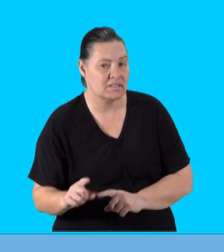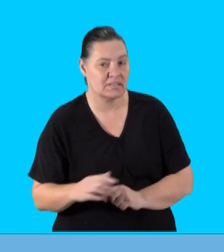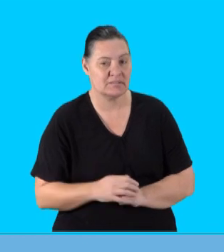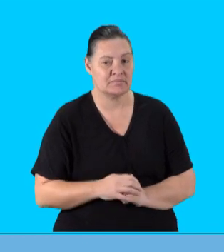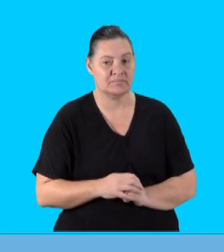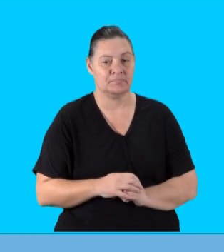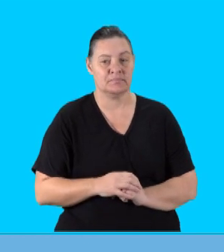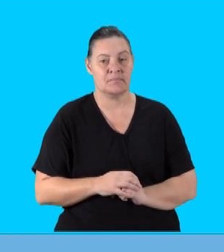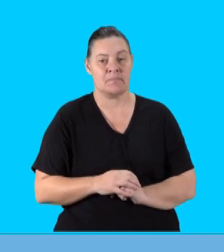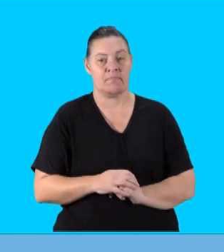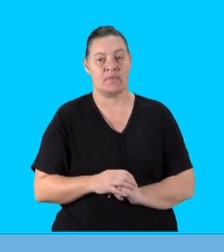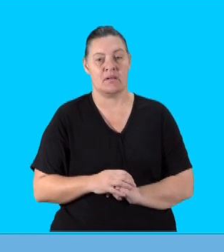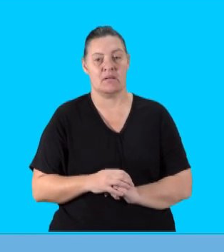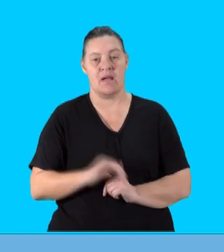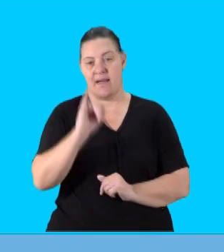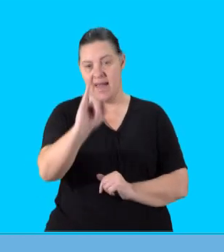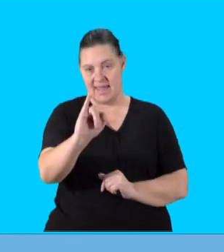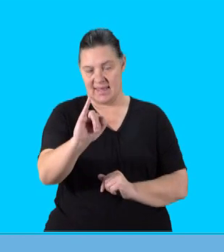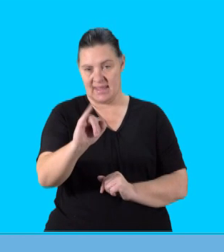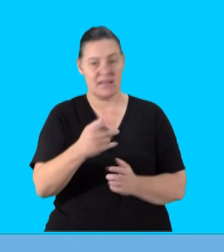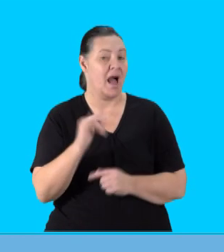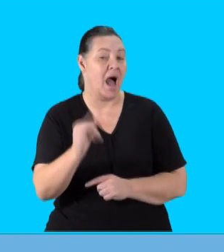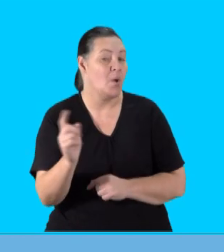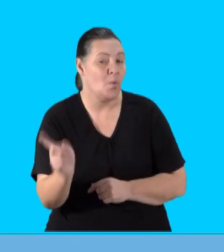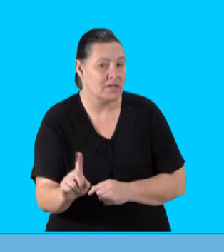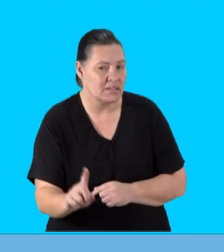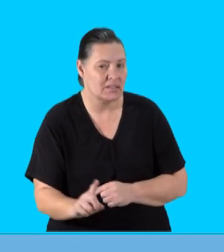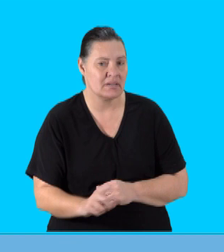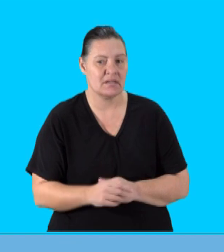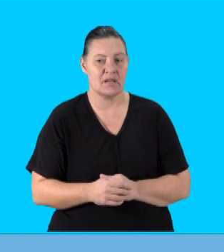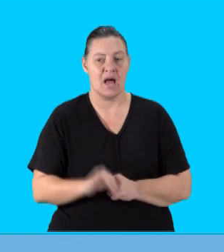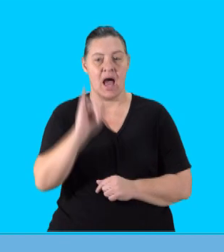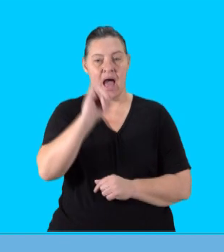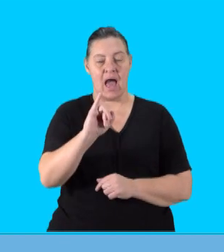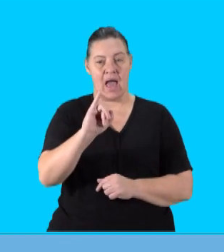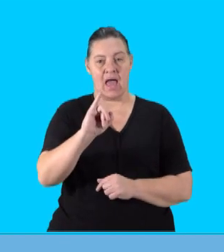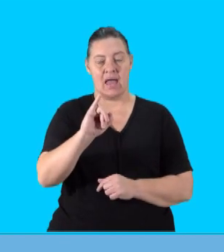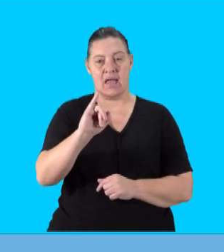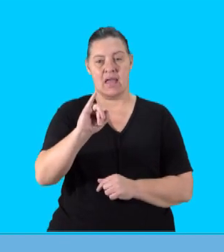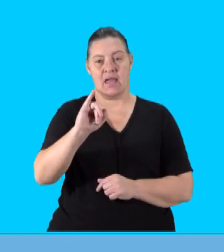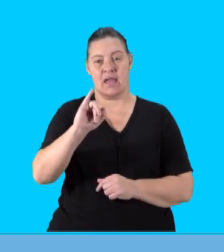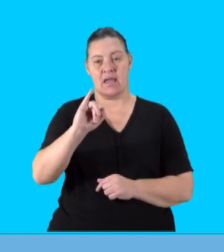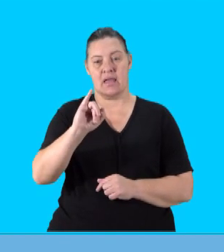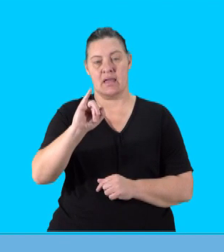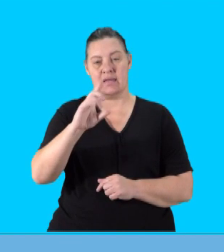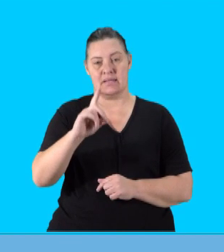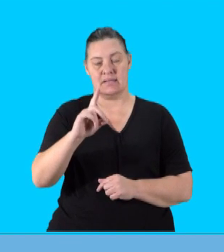group 17, period 5 is I, and I is iodine.